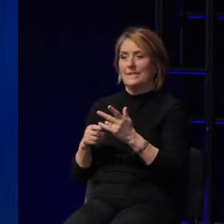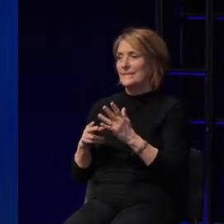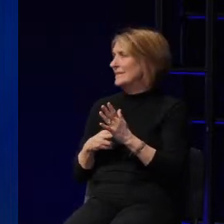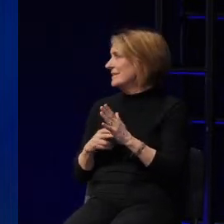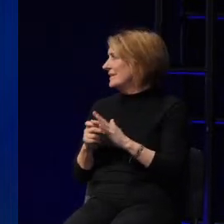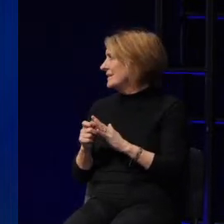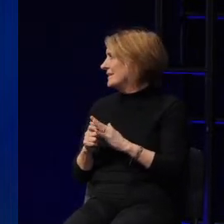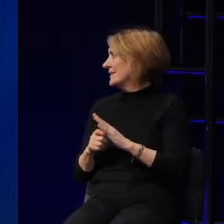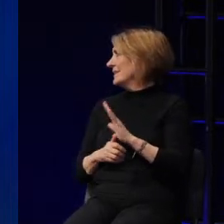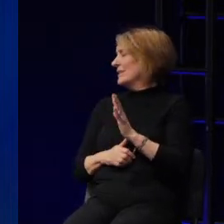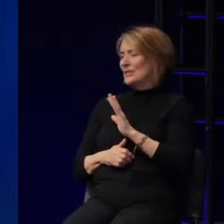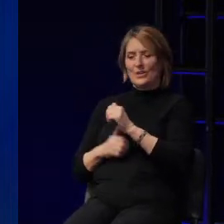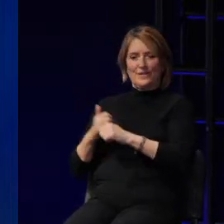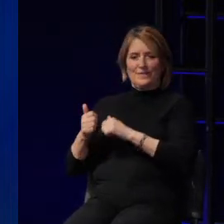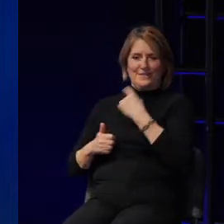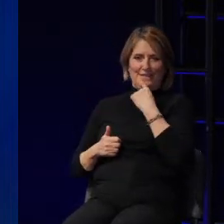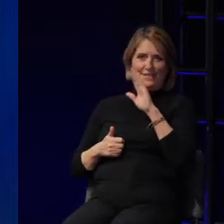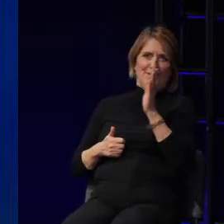There's no favourites.